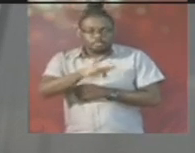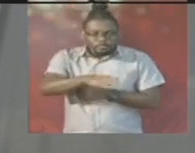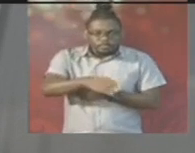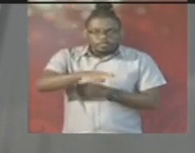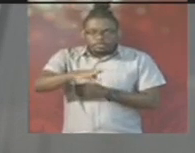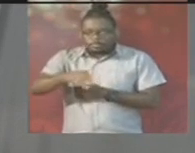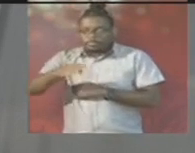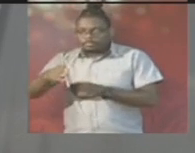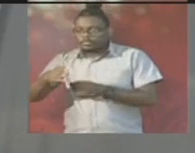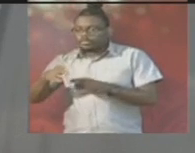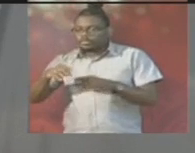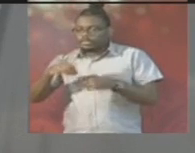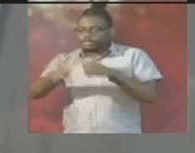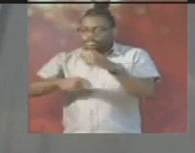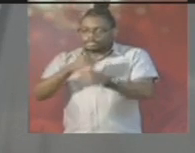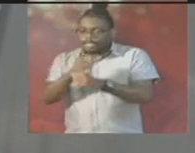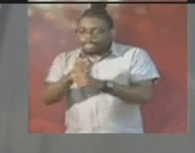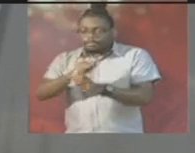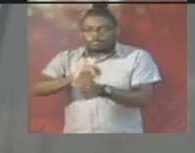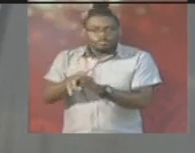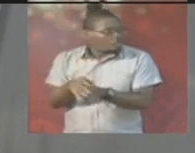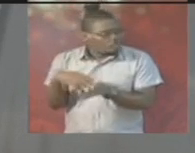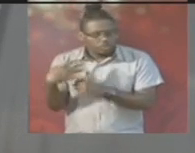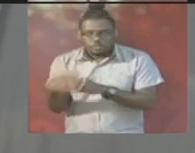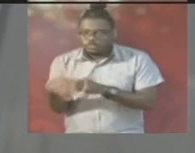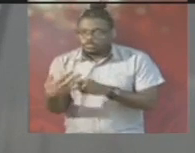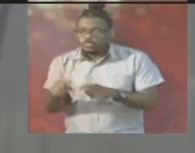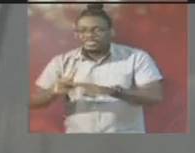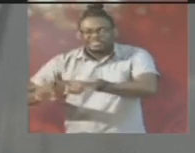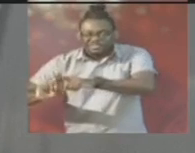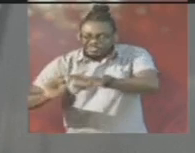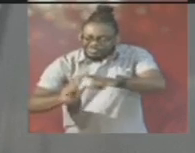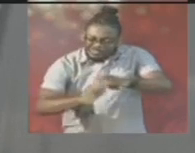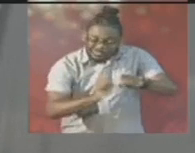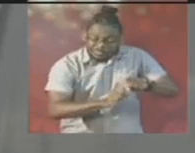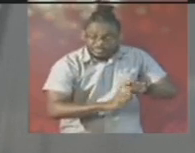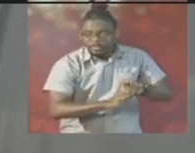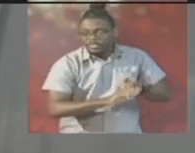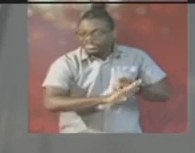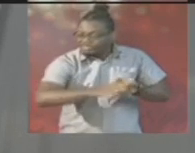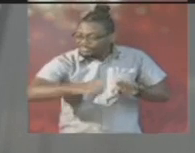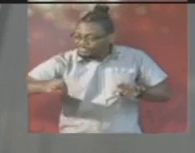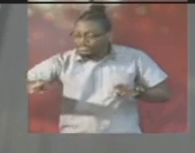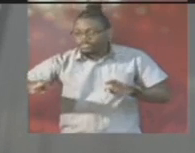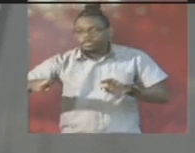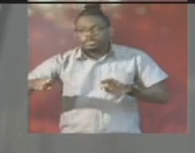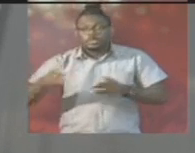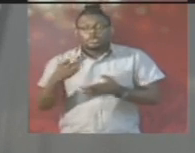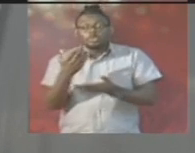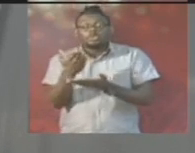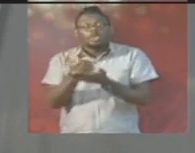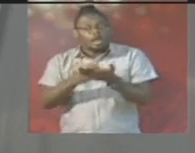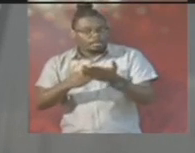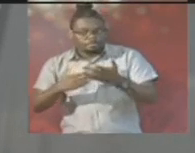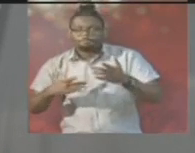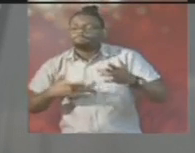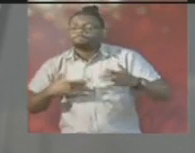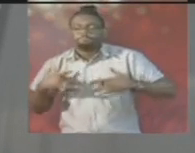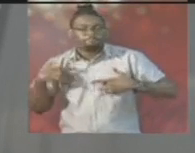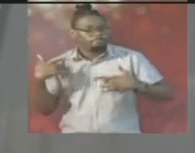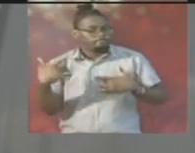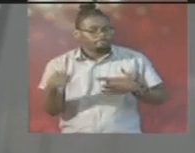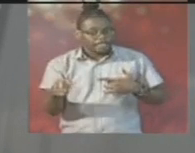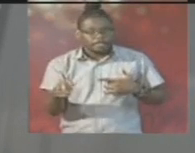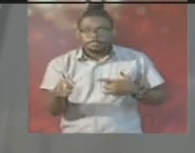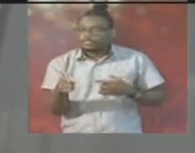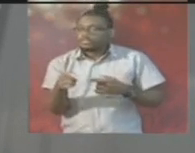see emergence of more and more variants with new properties, some of which are of concern. Now, there are currently three major